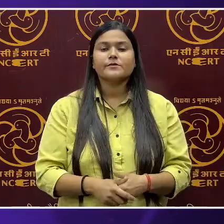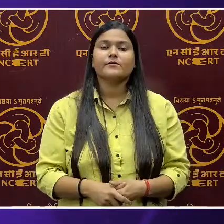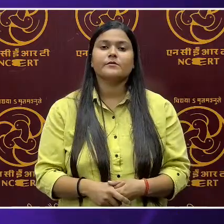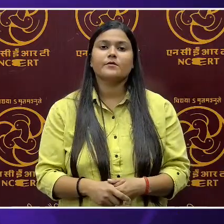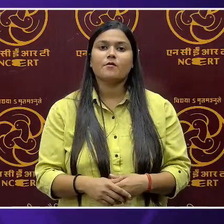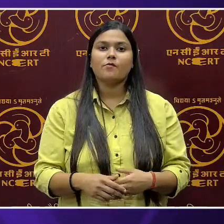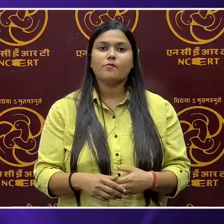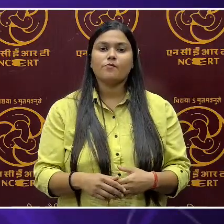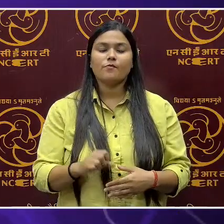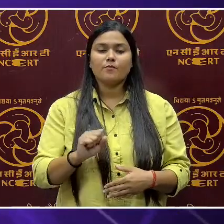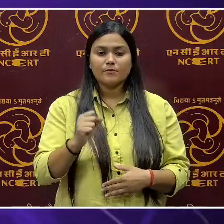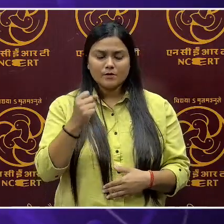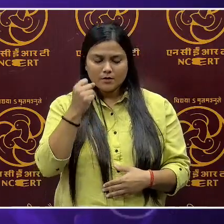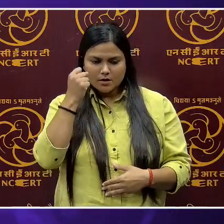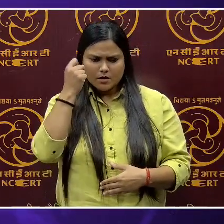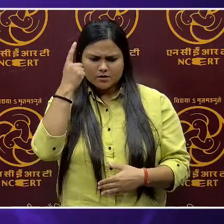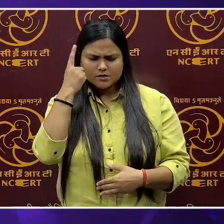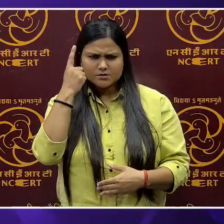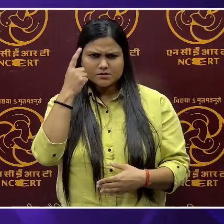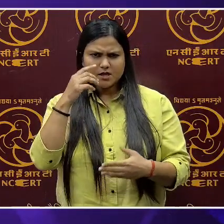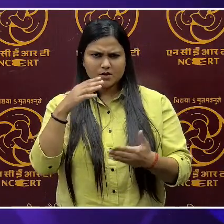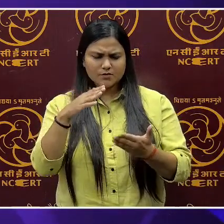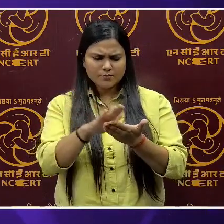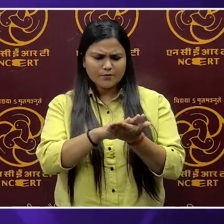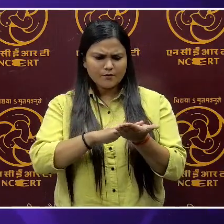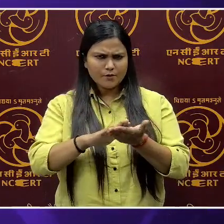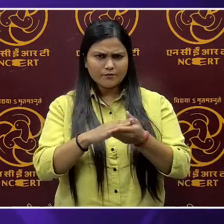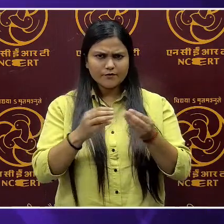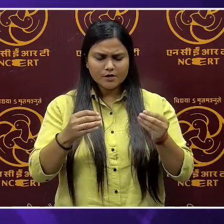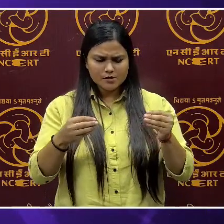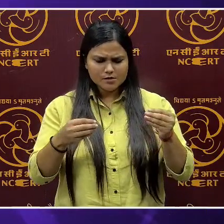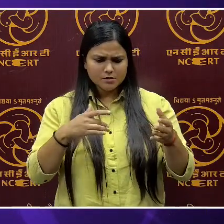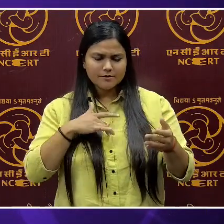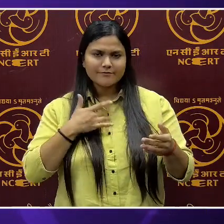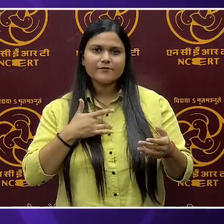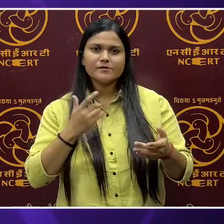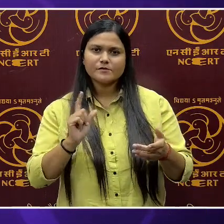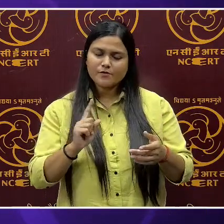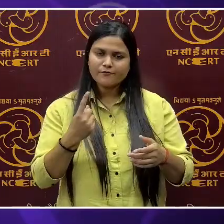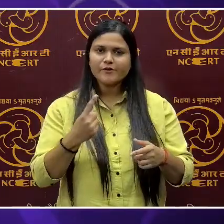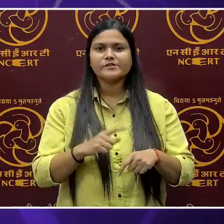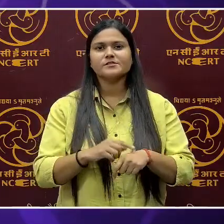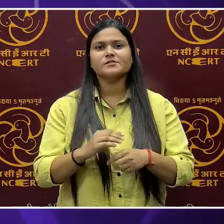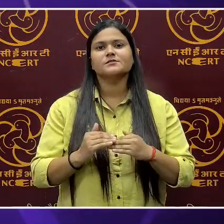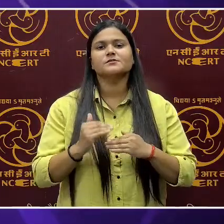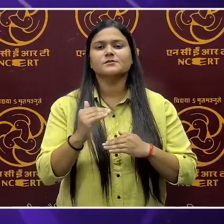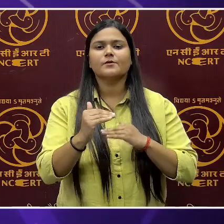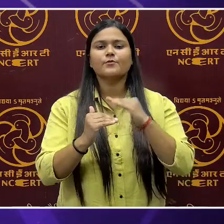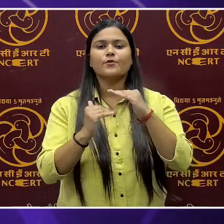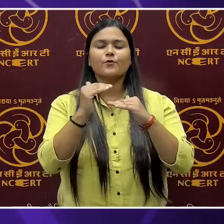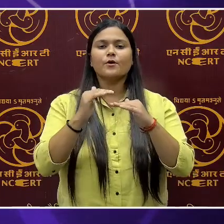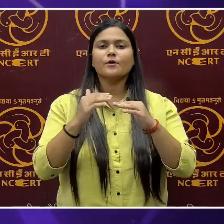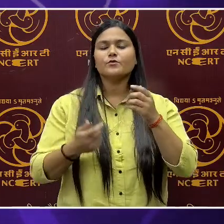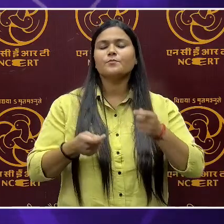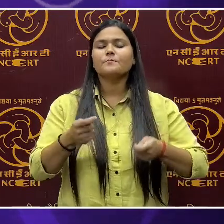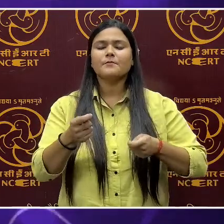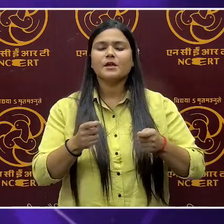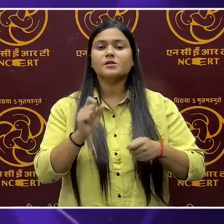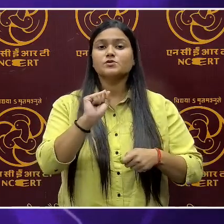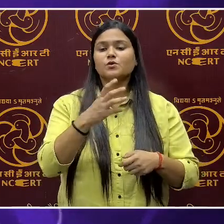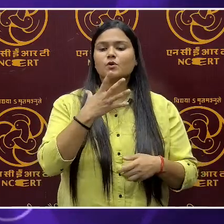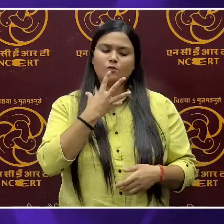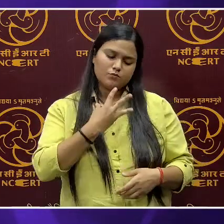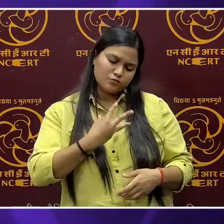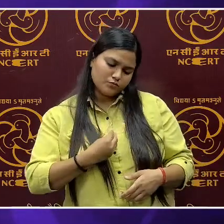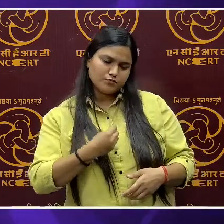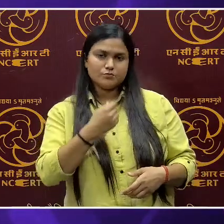because recognizing the emotions is the first step towards managing your emotions. So whenever we